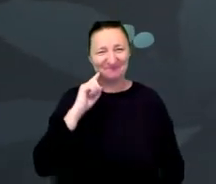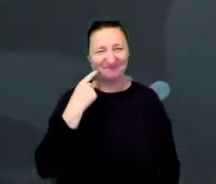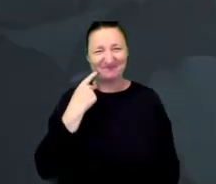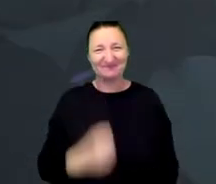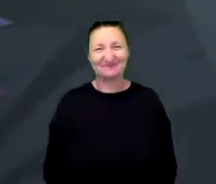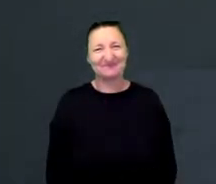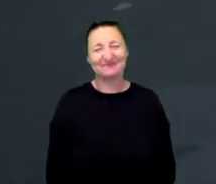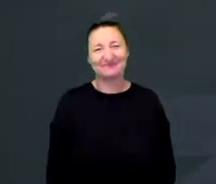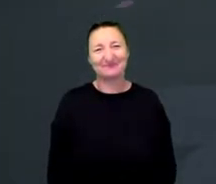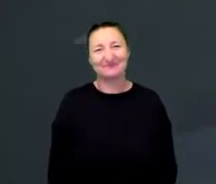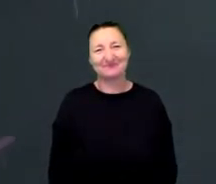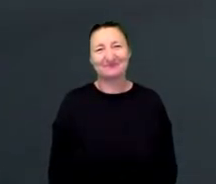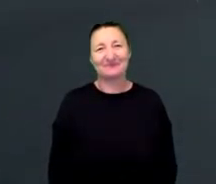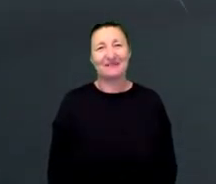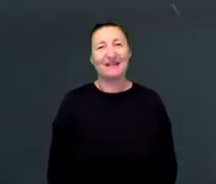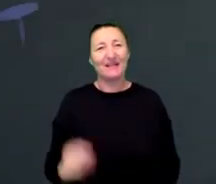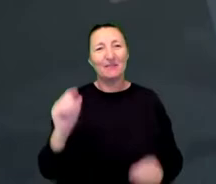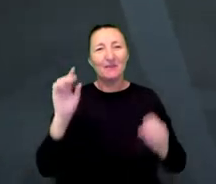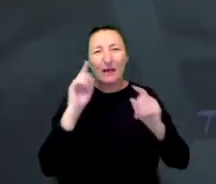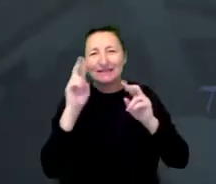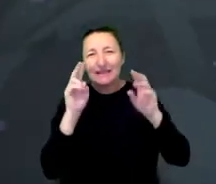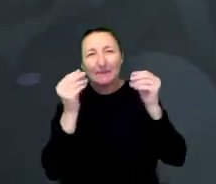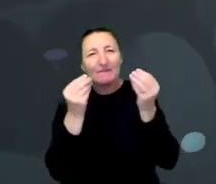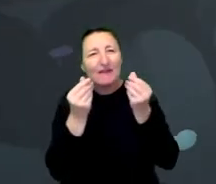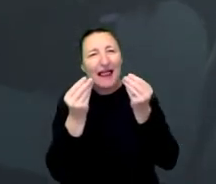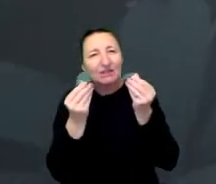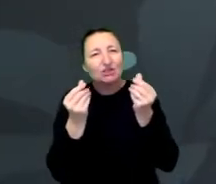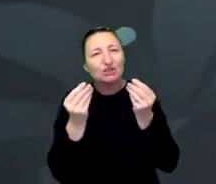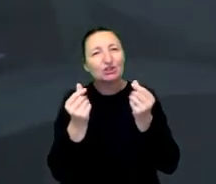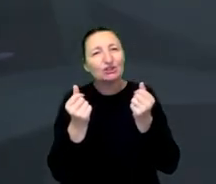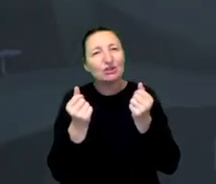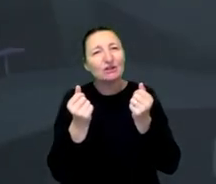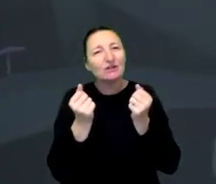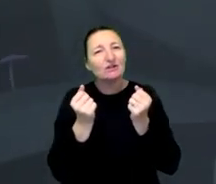Even the plants themselves are a little bit fleshy here. Yeah, it's nice. It's very cozy core.